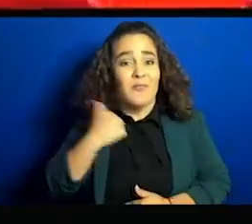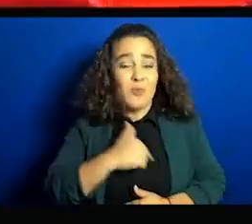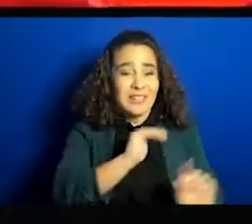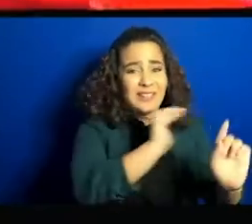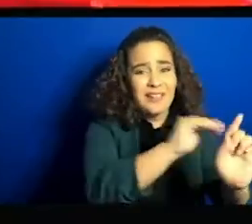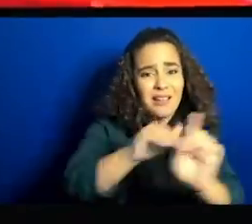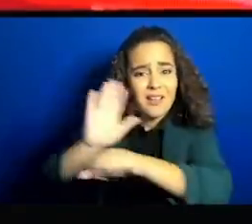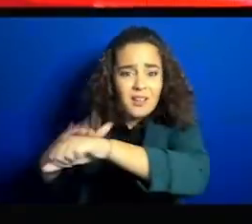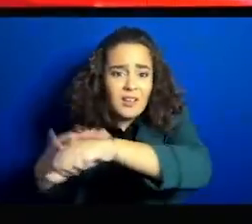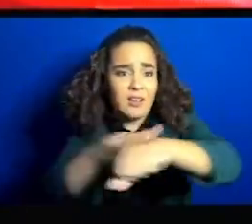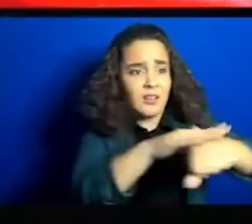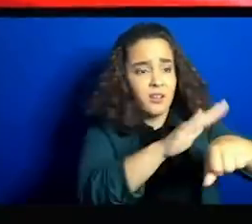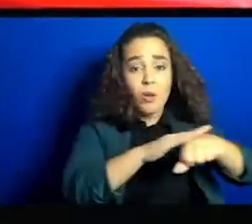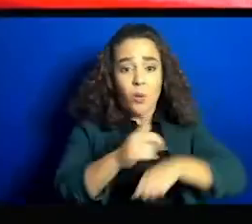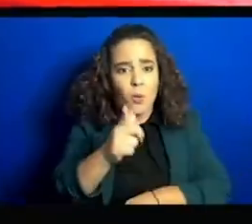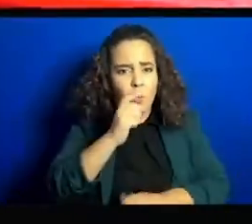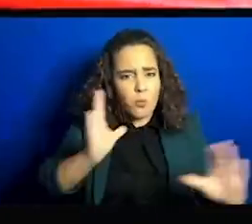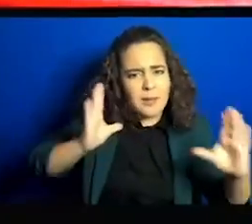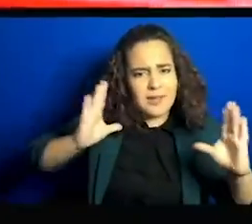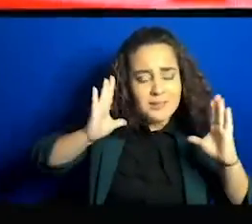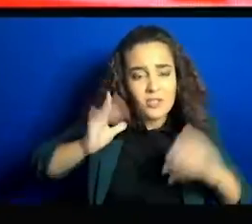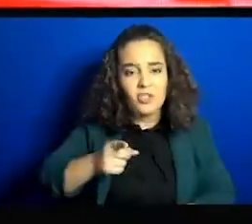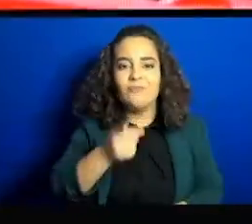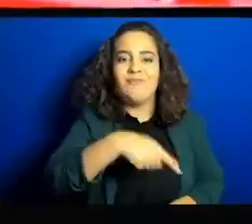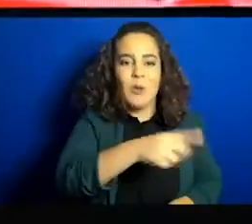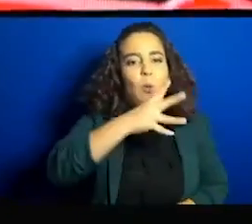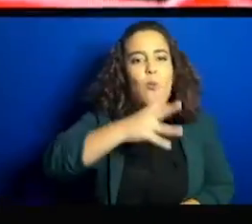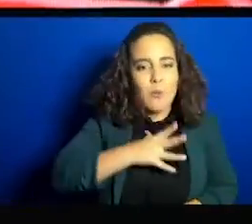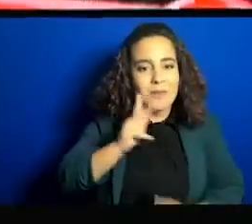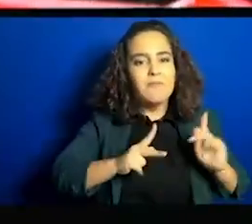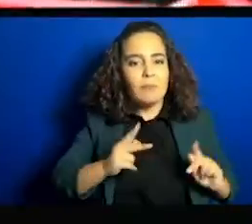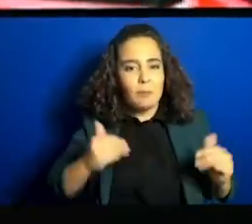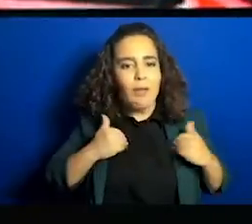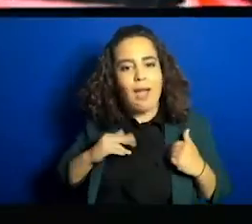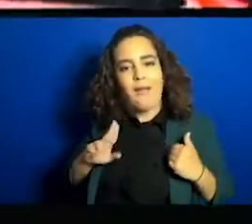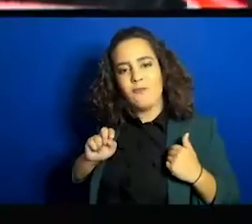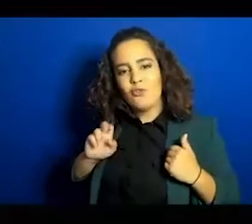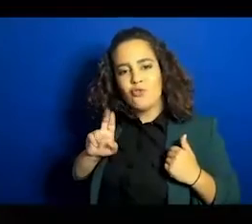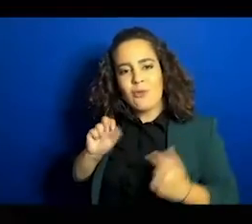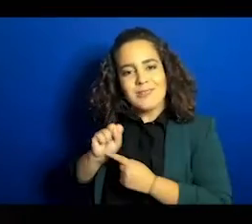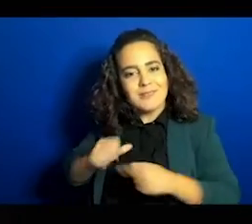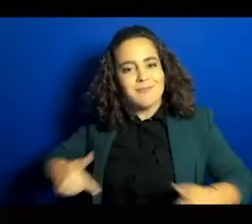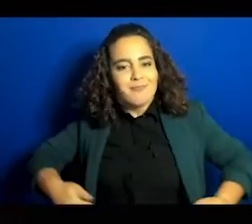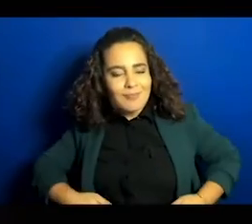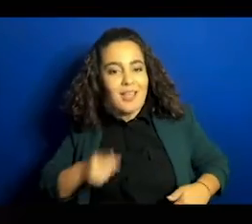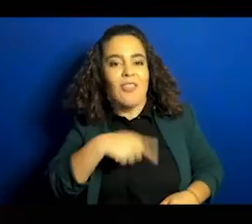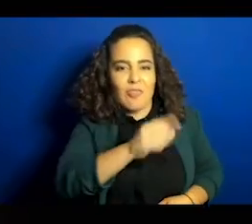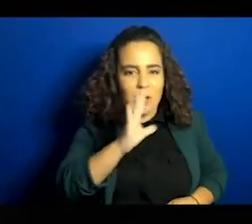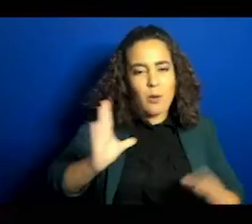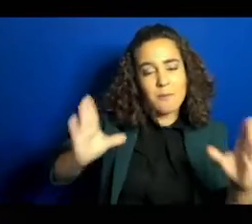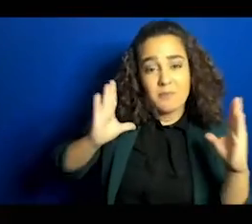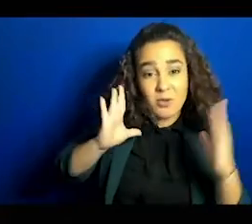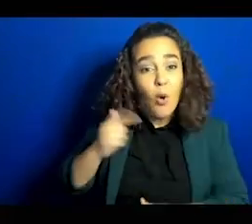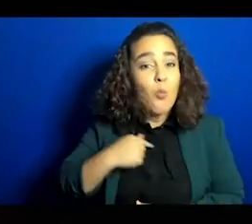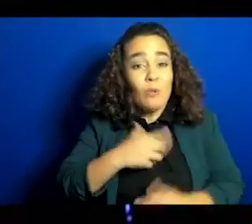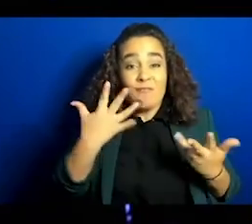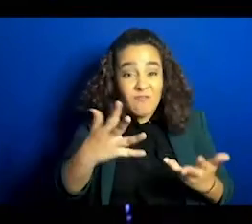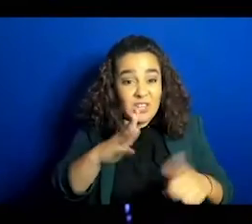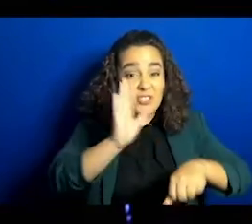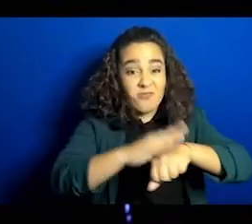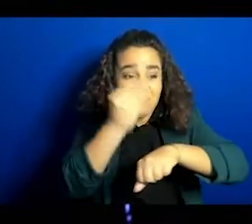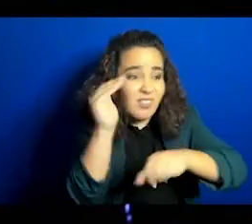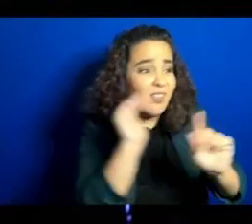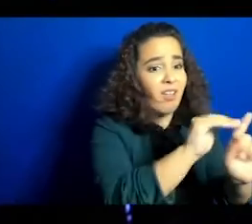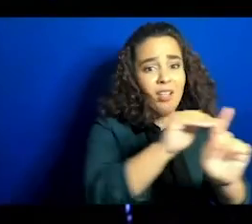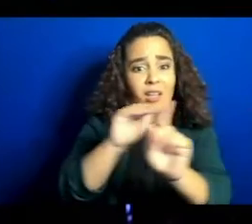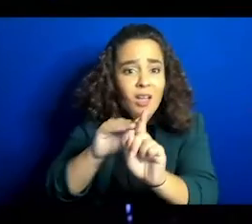womb when we speak? Who but the one with the story listens to the story? We said they would come